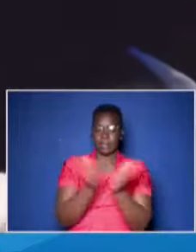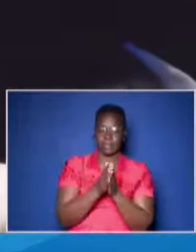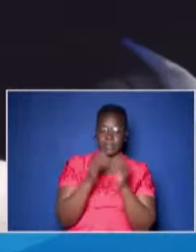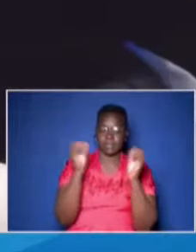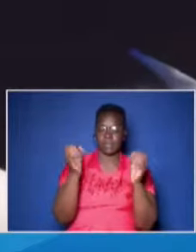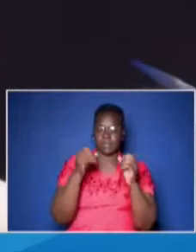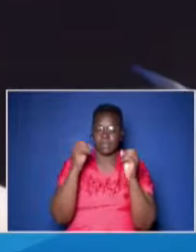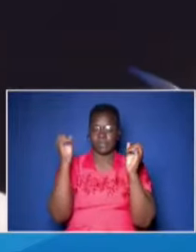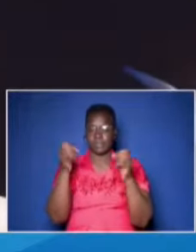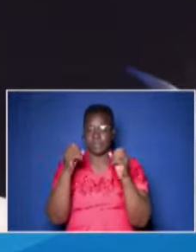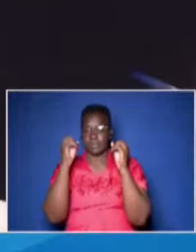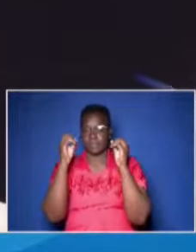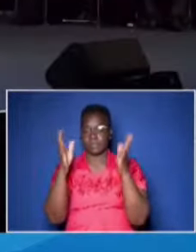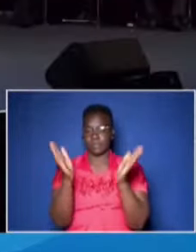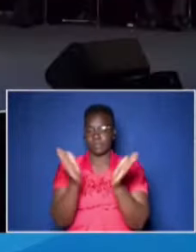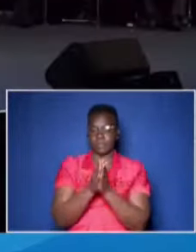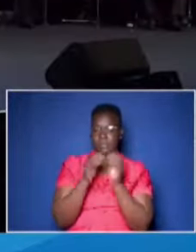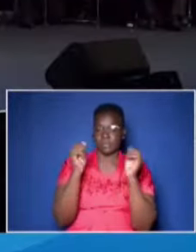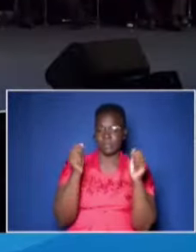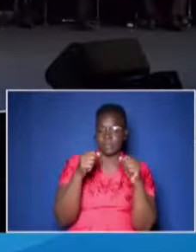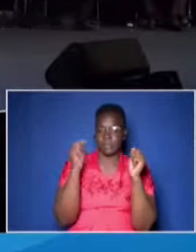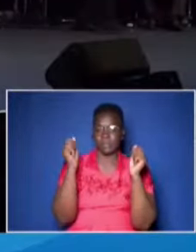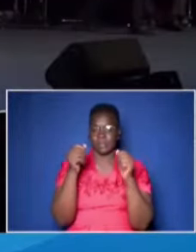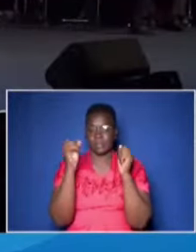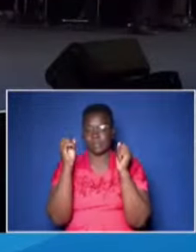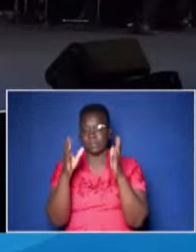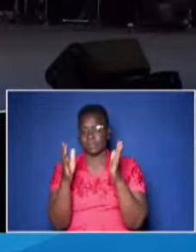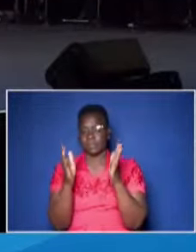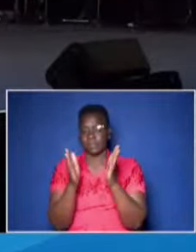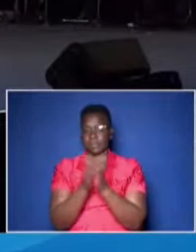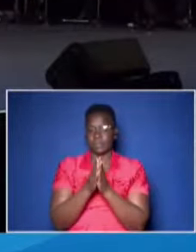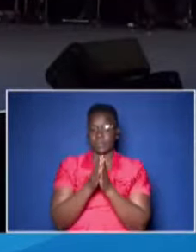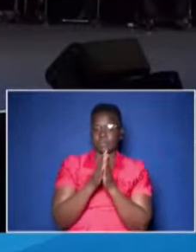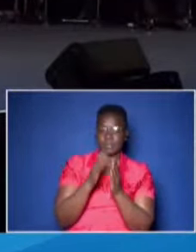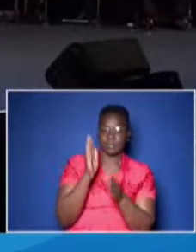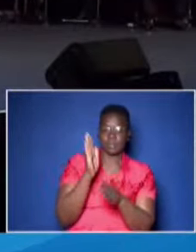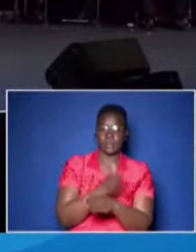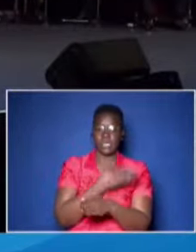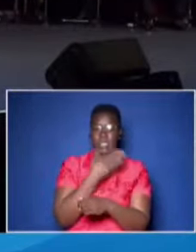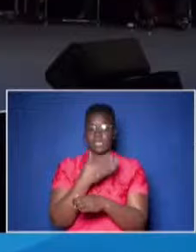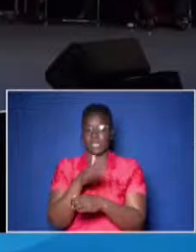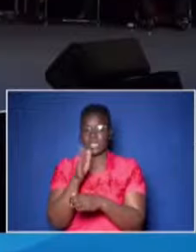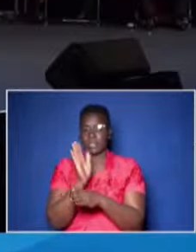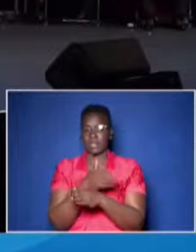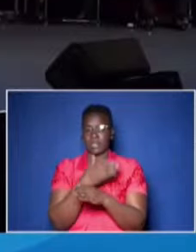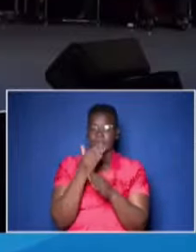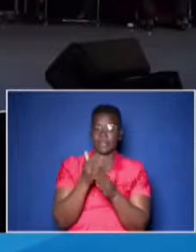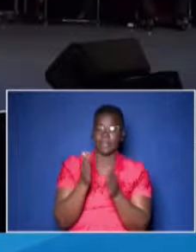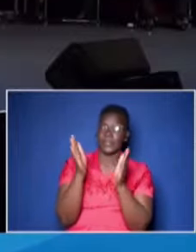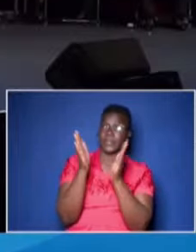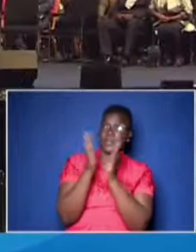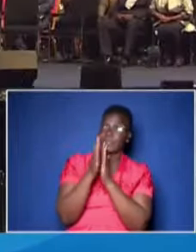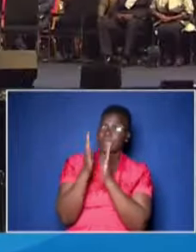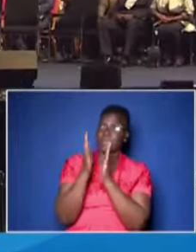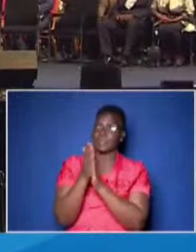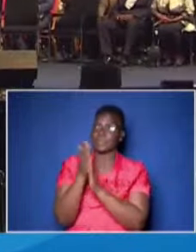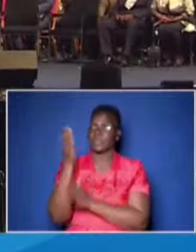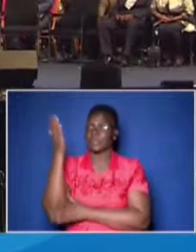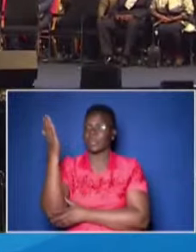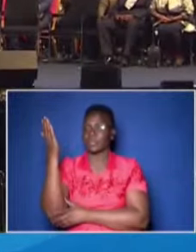hallelujah hallelujah hallelujah let us sing songs of